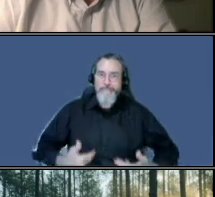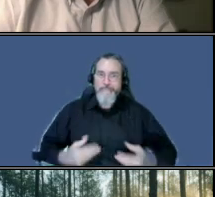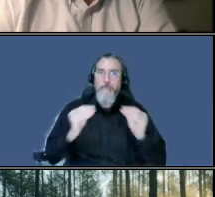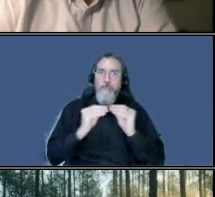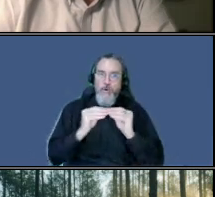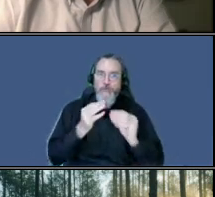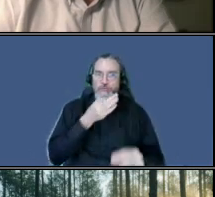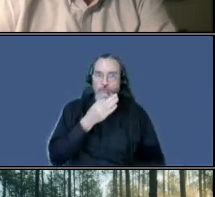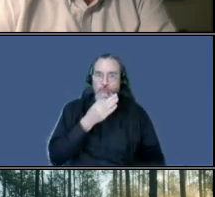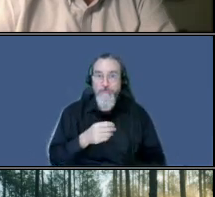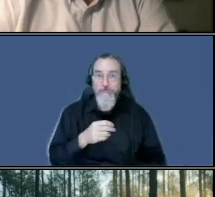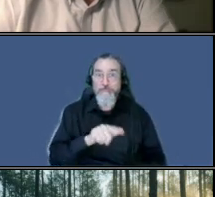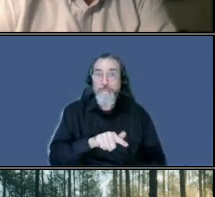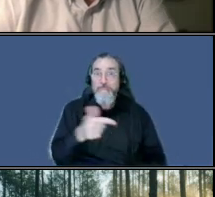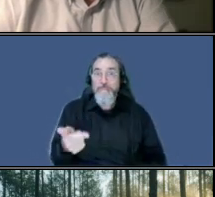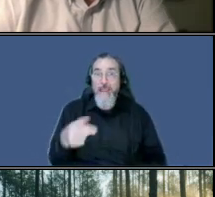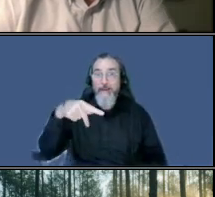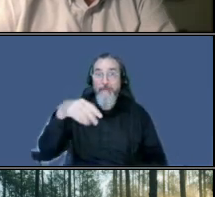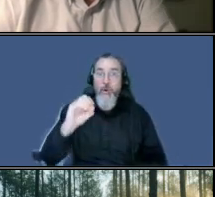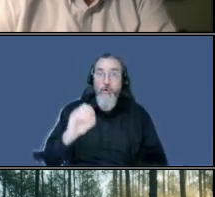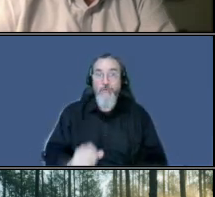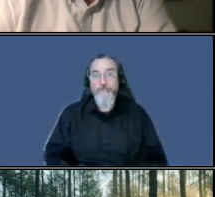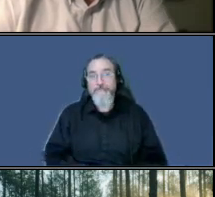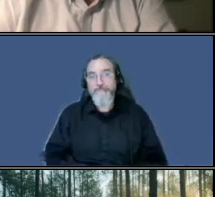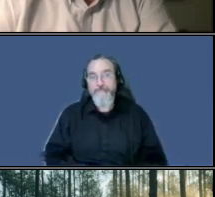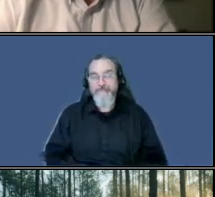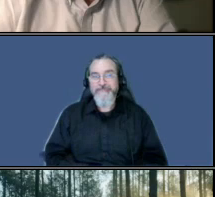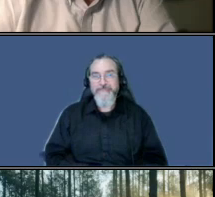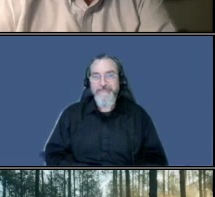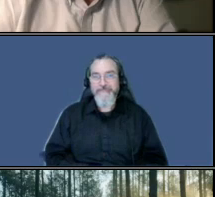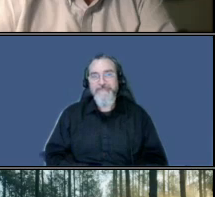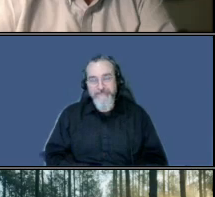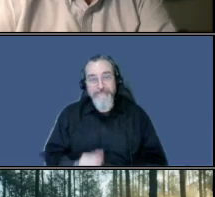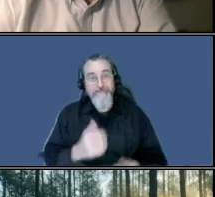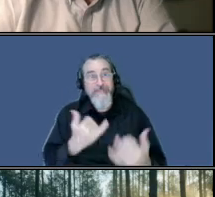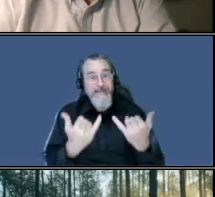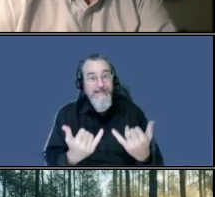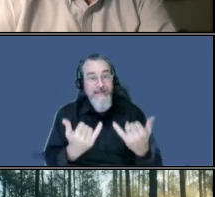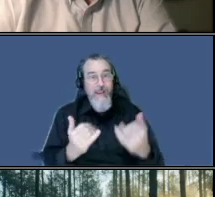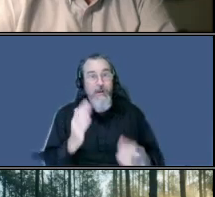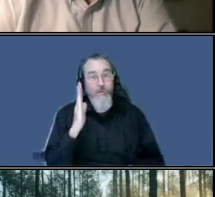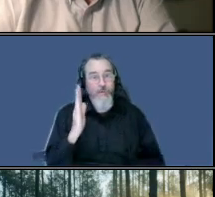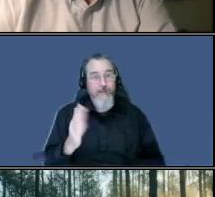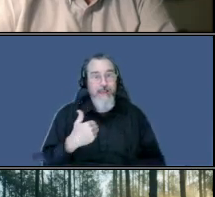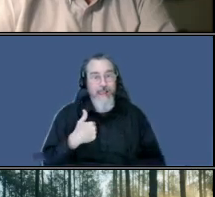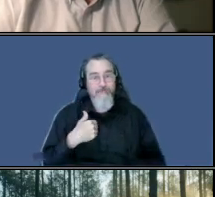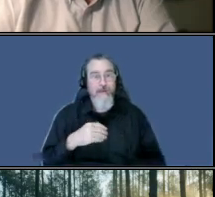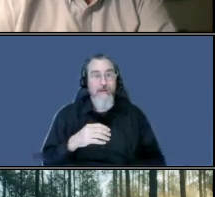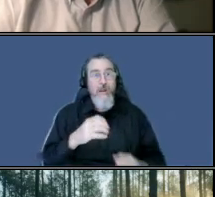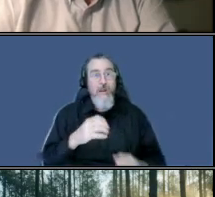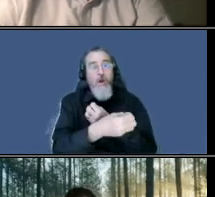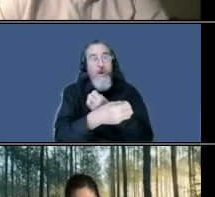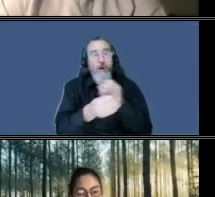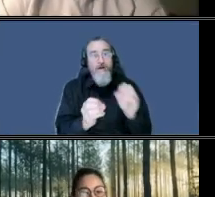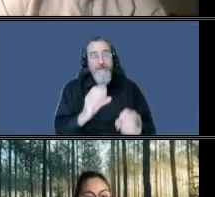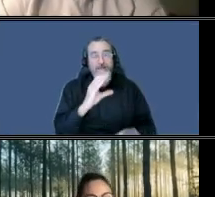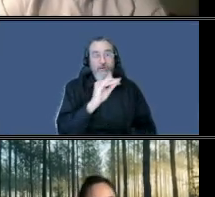introduce Thank you the so much, OCM Ned. team. And now we'll have our colleagues at the Office of Coastal